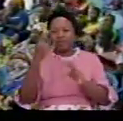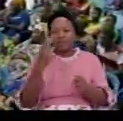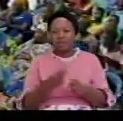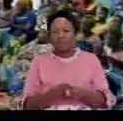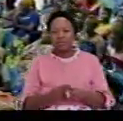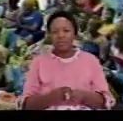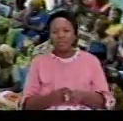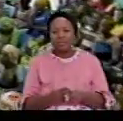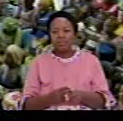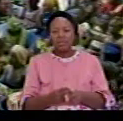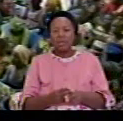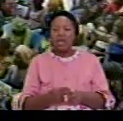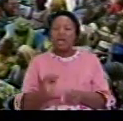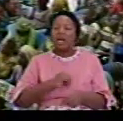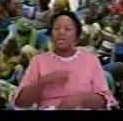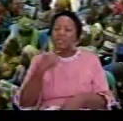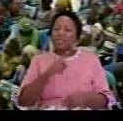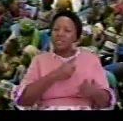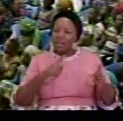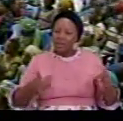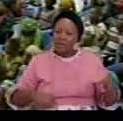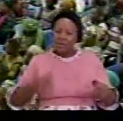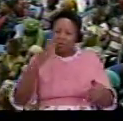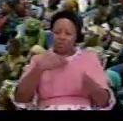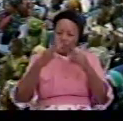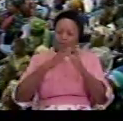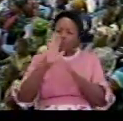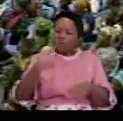I said the Lord is going to build your life.